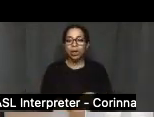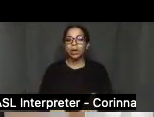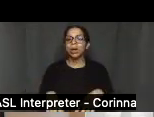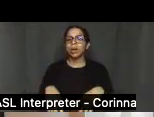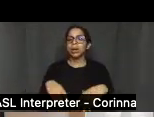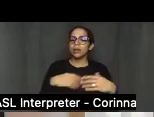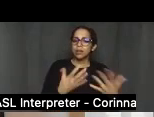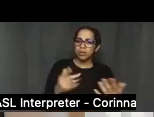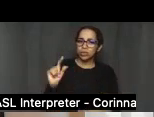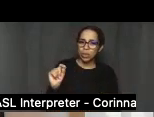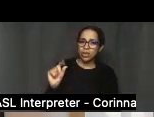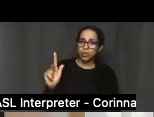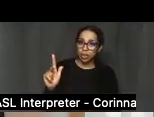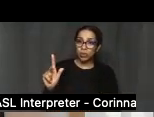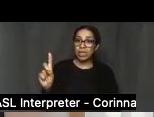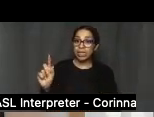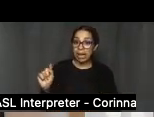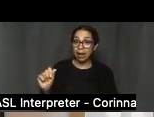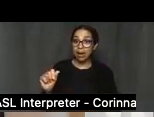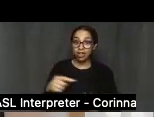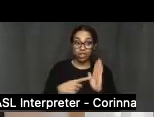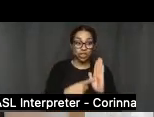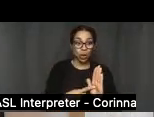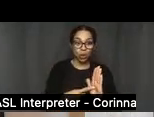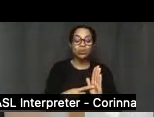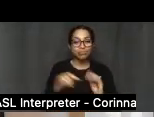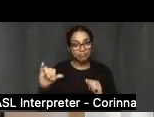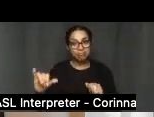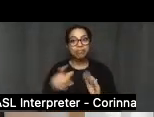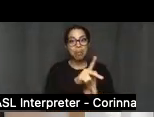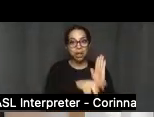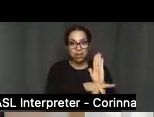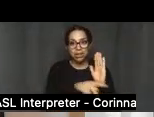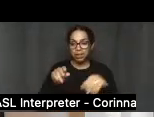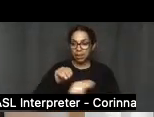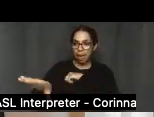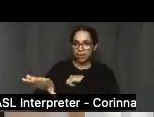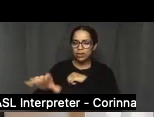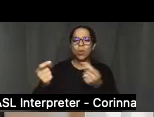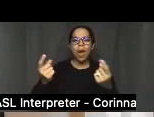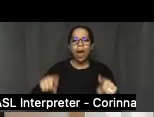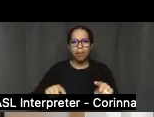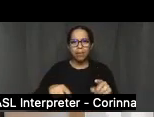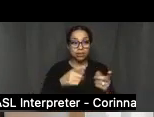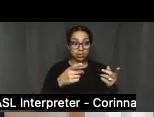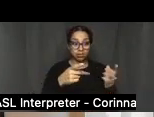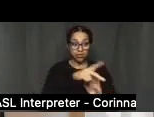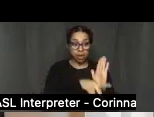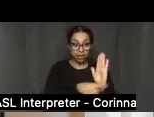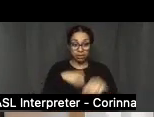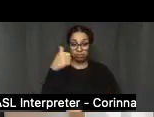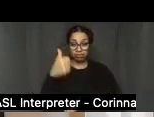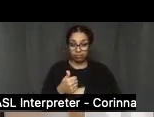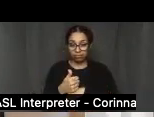really show the impact of policy and what happens when we put policies in place, but at the same time,